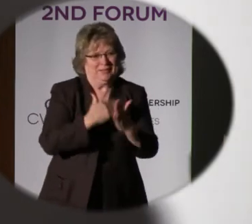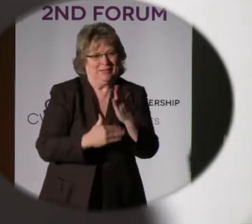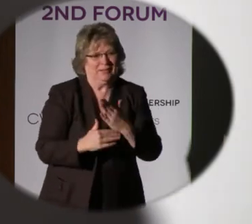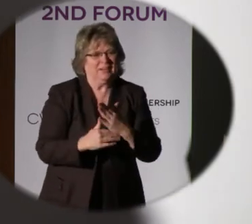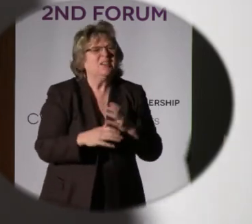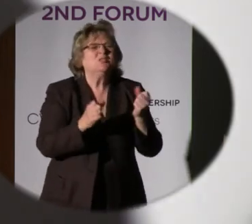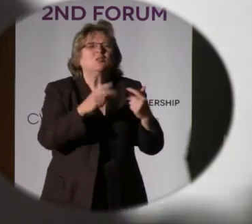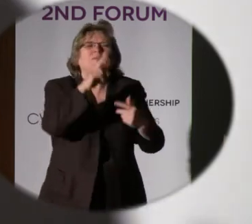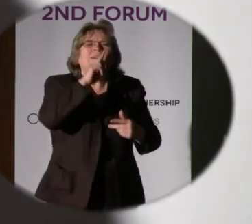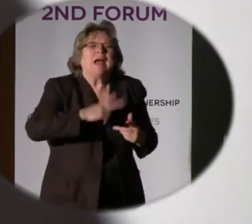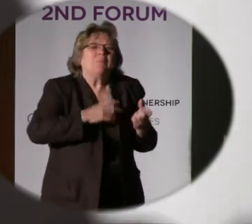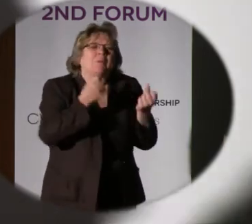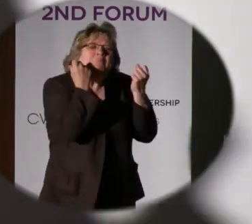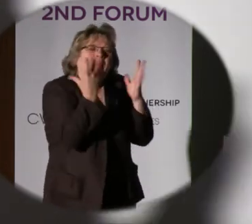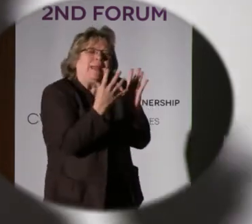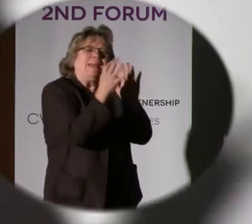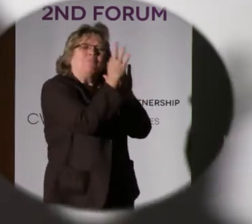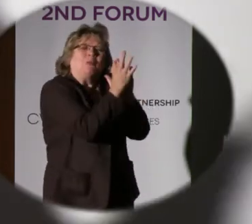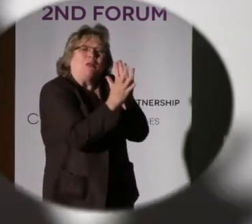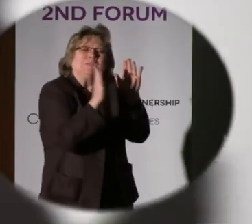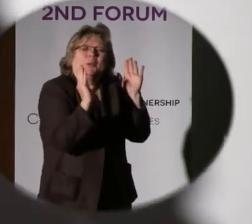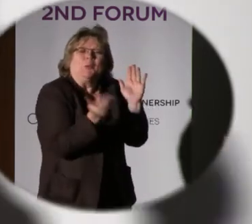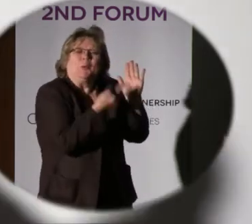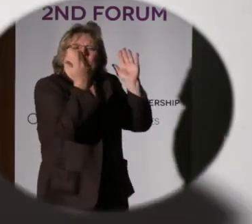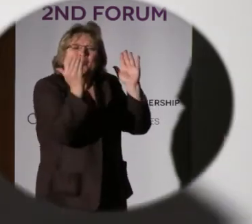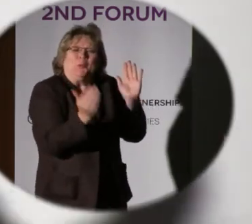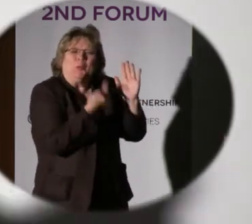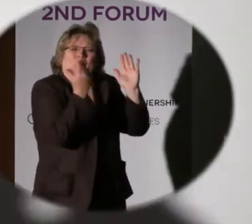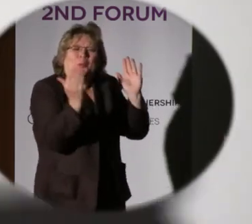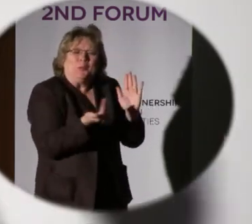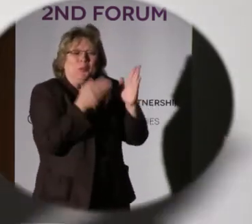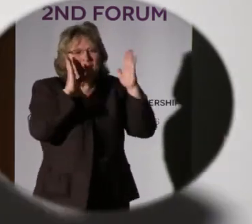on rehabilitation for the children with